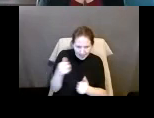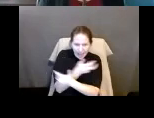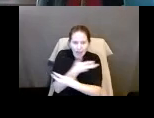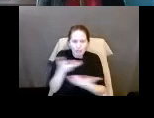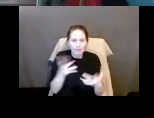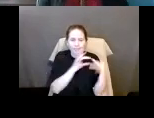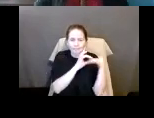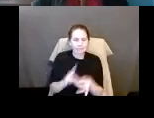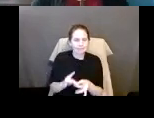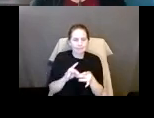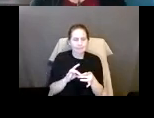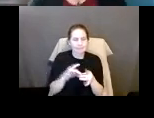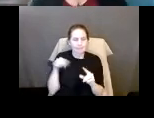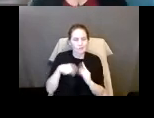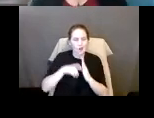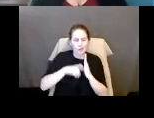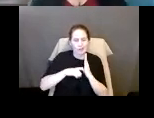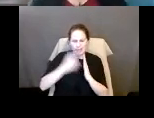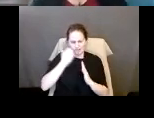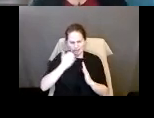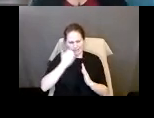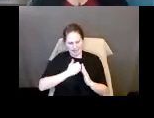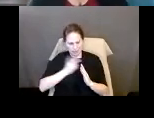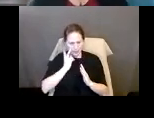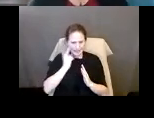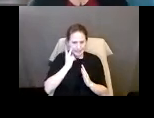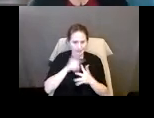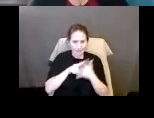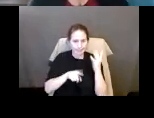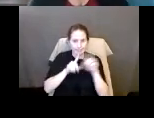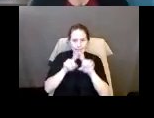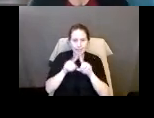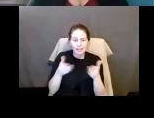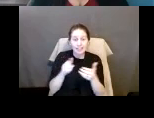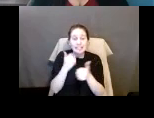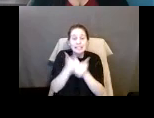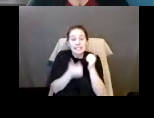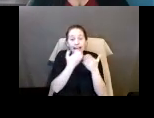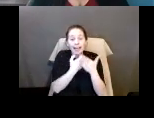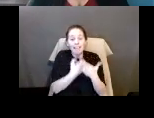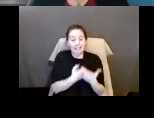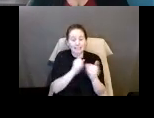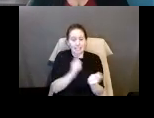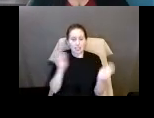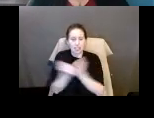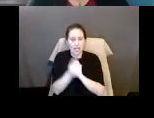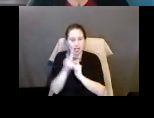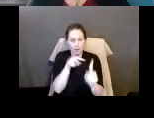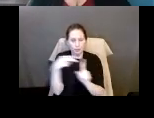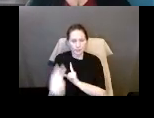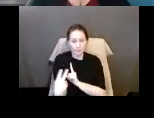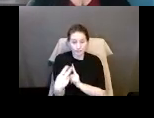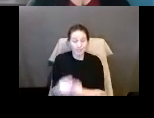archaeology daily to see these types of things. Each piece of evidence can change your interpretation as